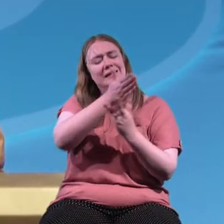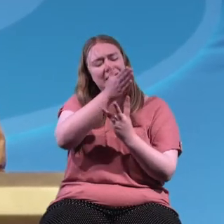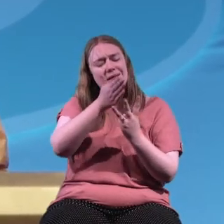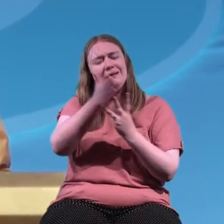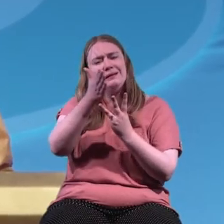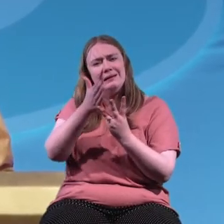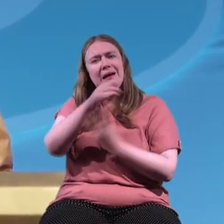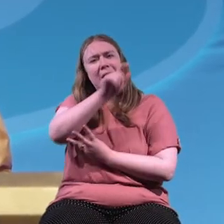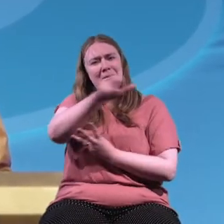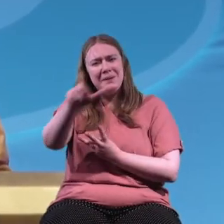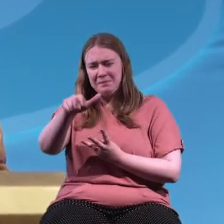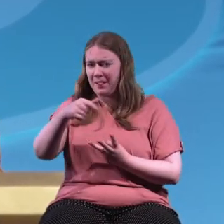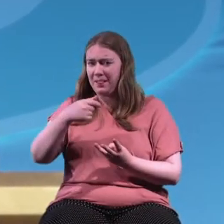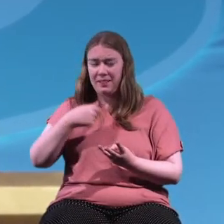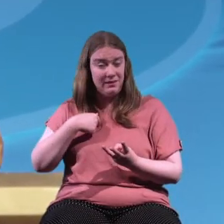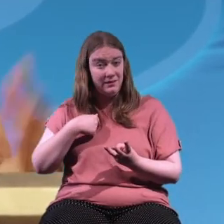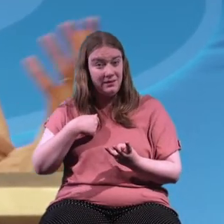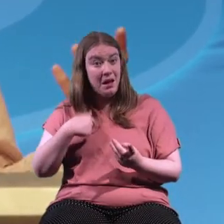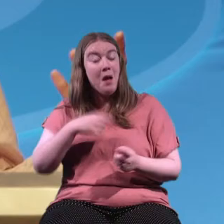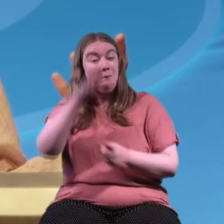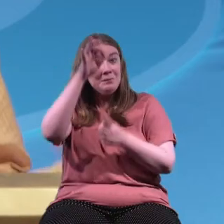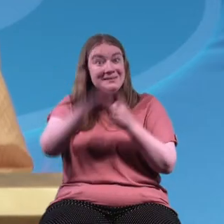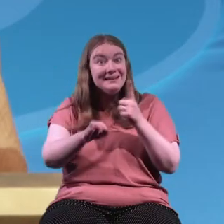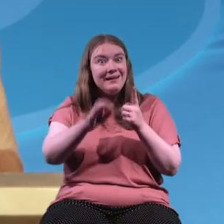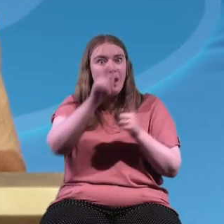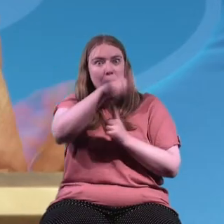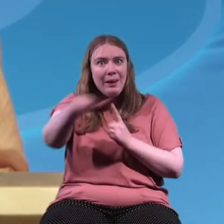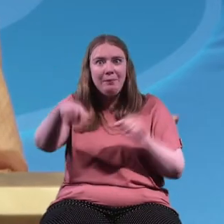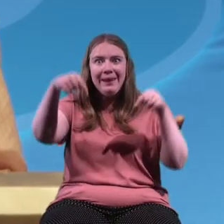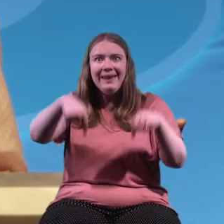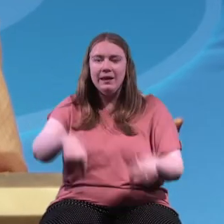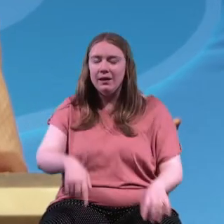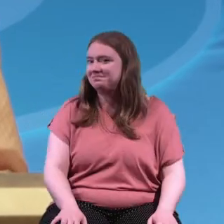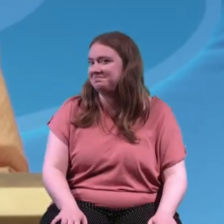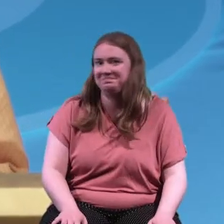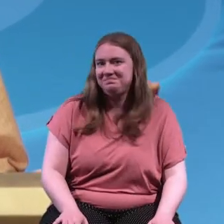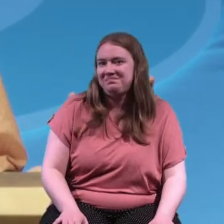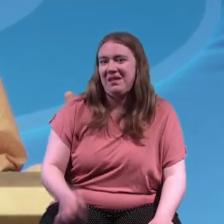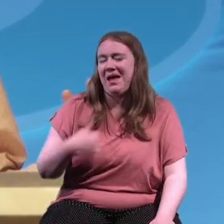Now, don't worry, I've made them up. Okay, they're not real people.